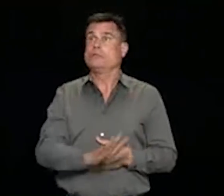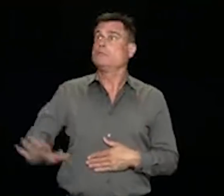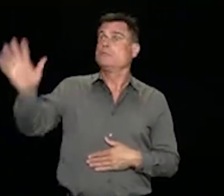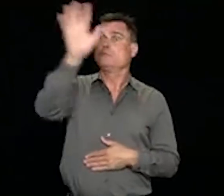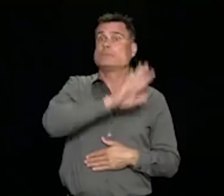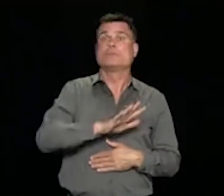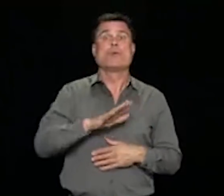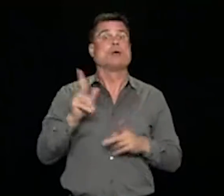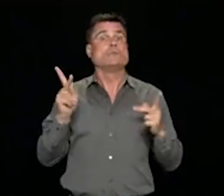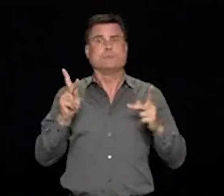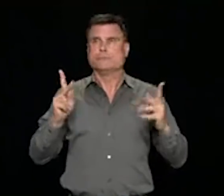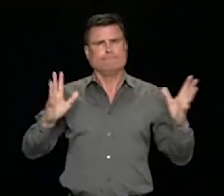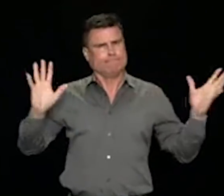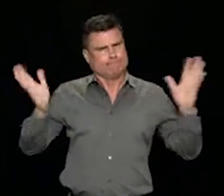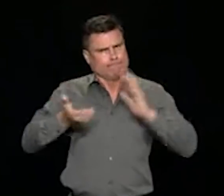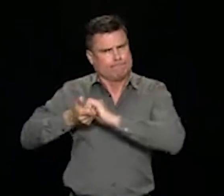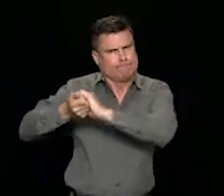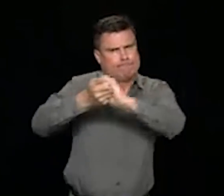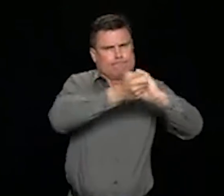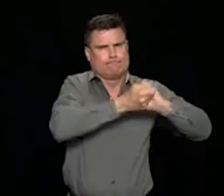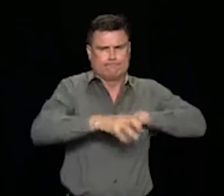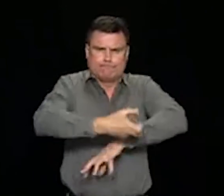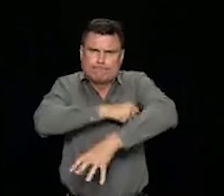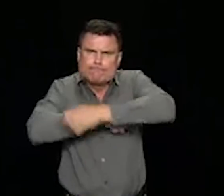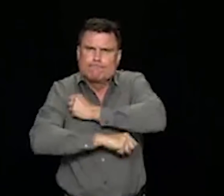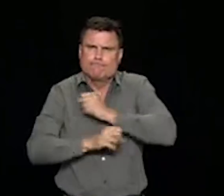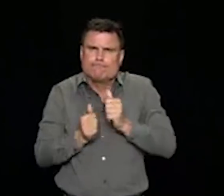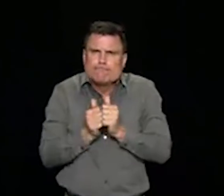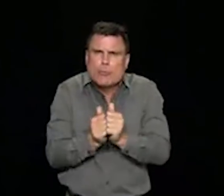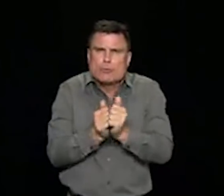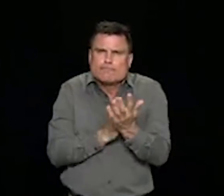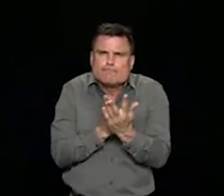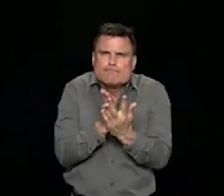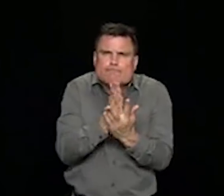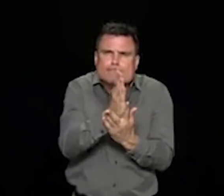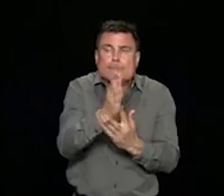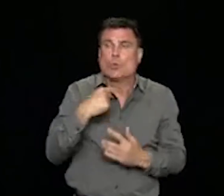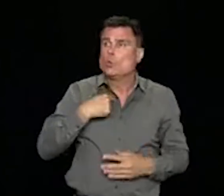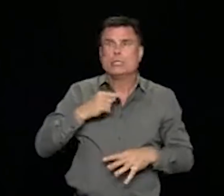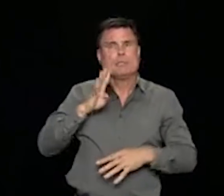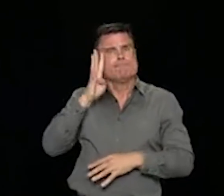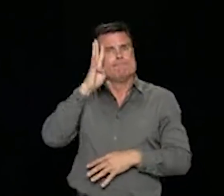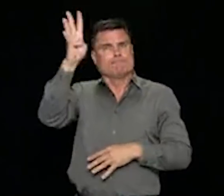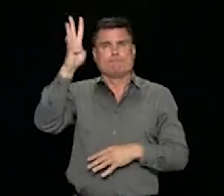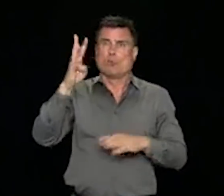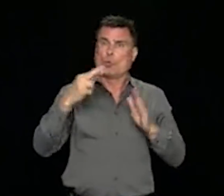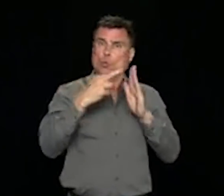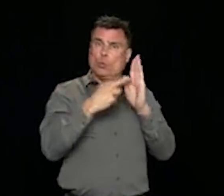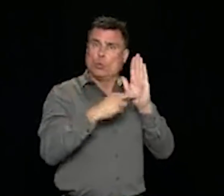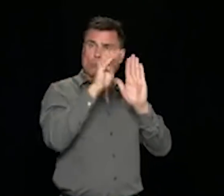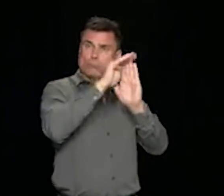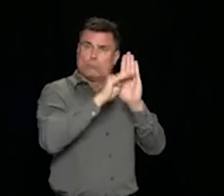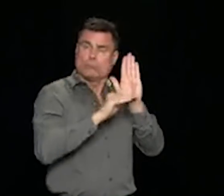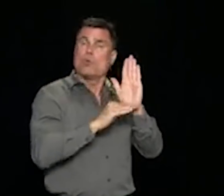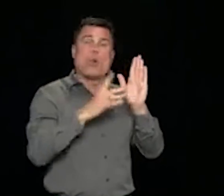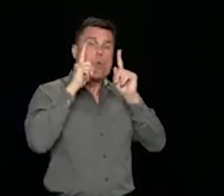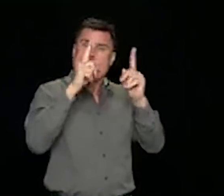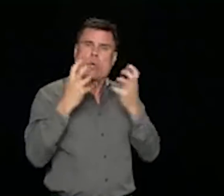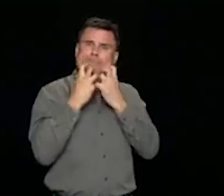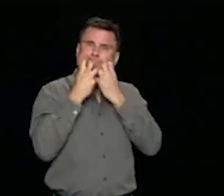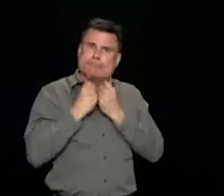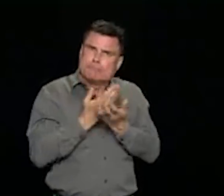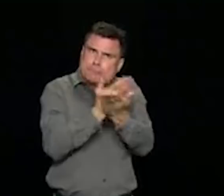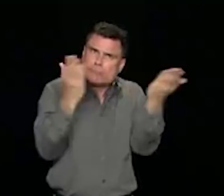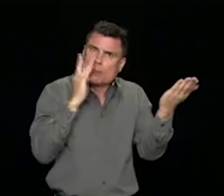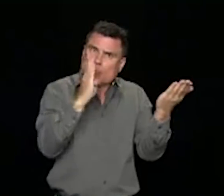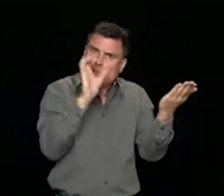that. It's our response. It's our Made in BC response to keep us safe in a global pandemic, in our own pandemic that we're